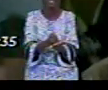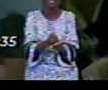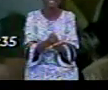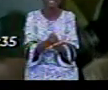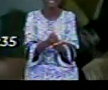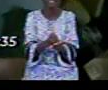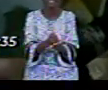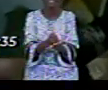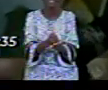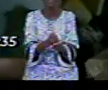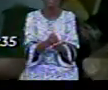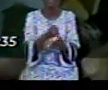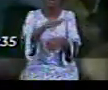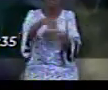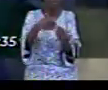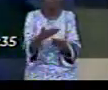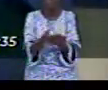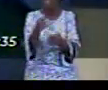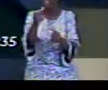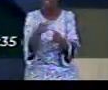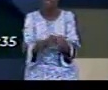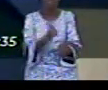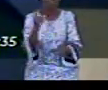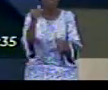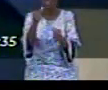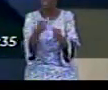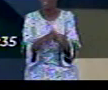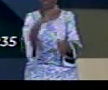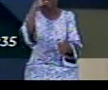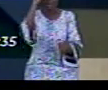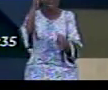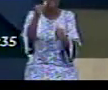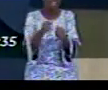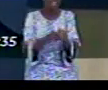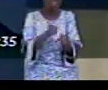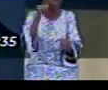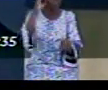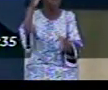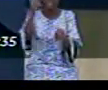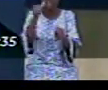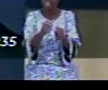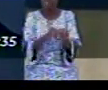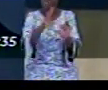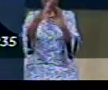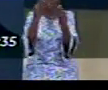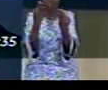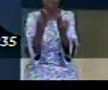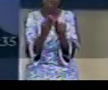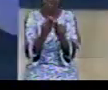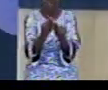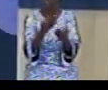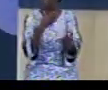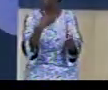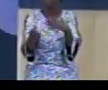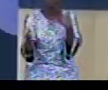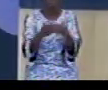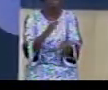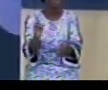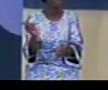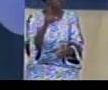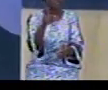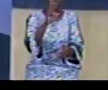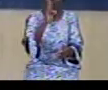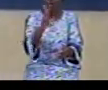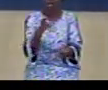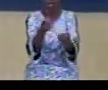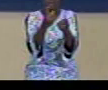All. All, everyone, every man, every woman, every family, no matter where you're coming from,